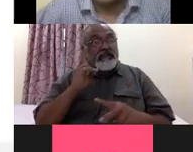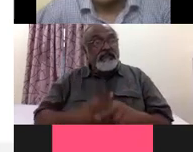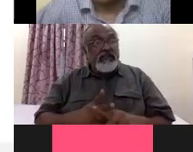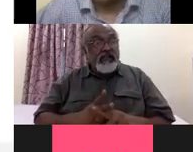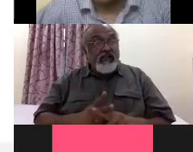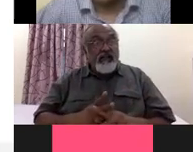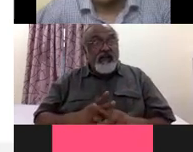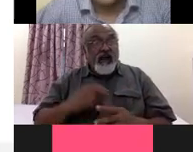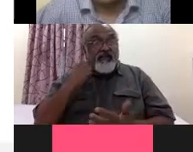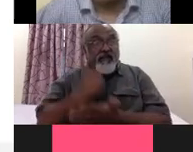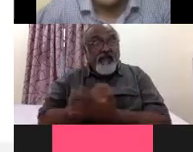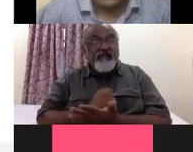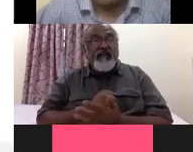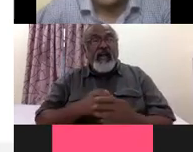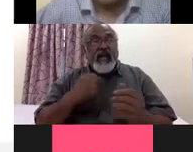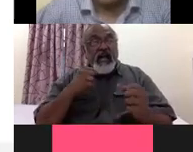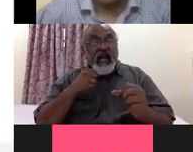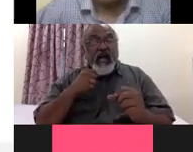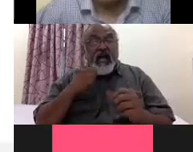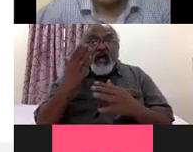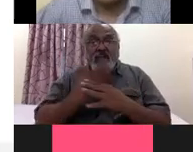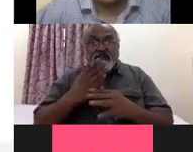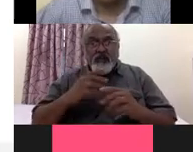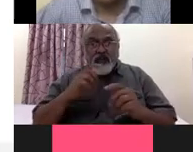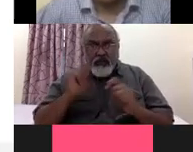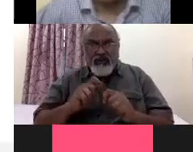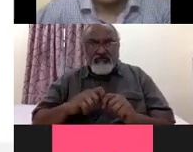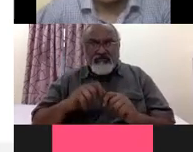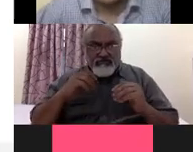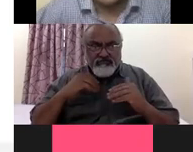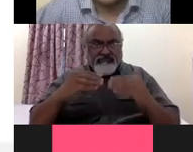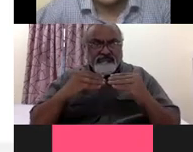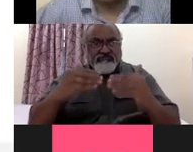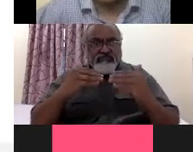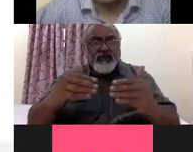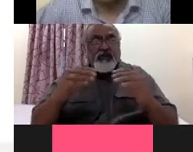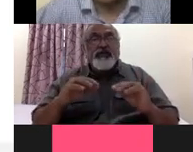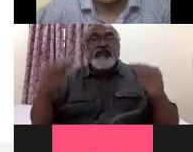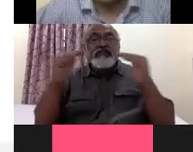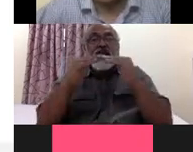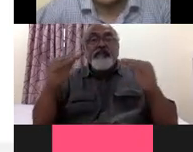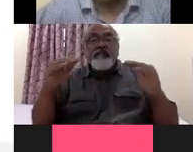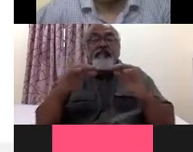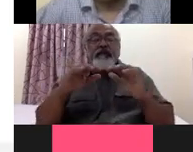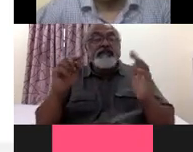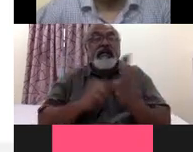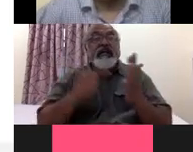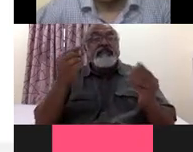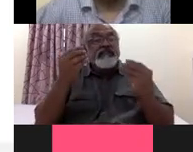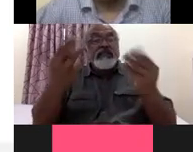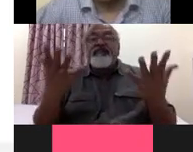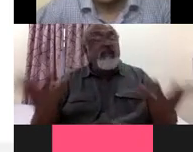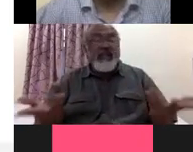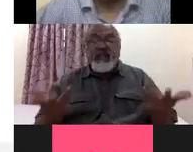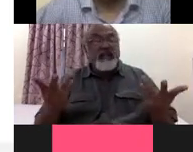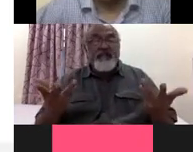because you know the starting points are different. We talked school mein same saman avasar nahi hai. Deaf person does not get the same opportunity